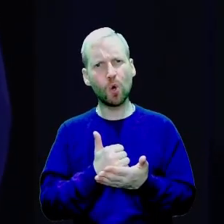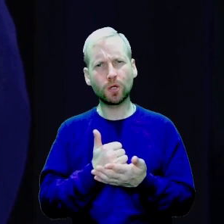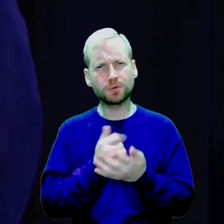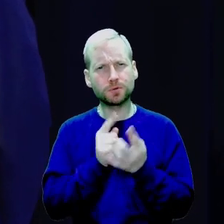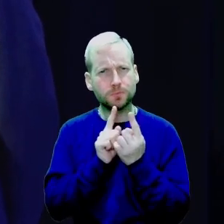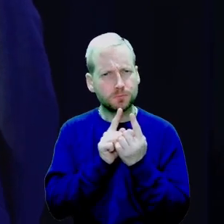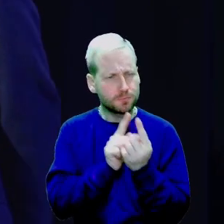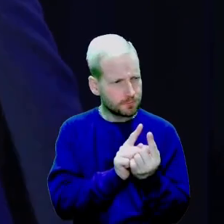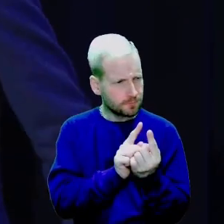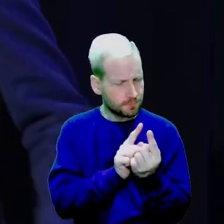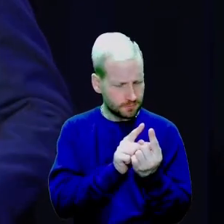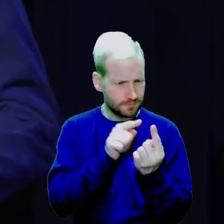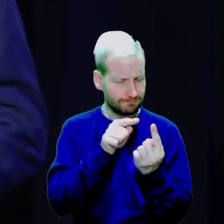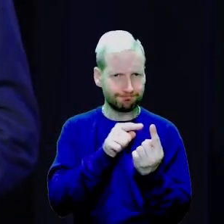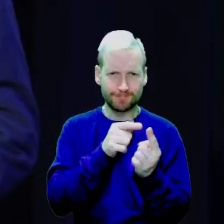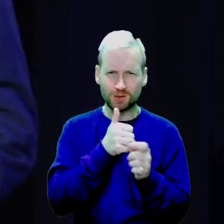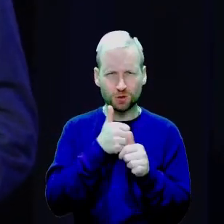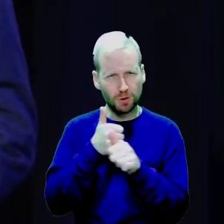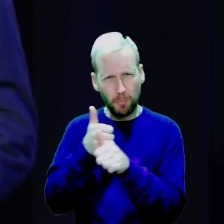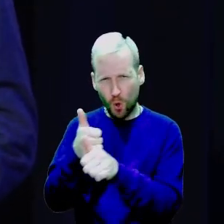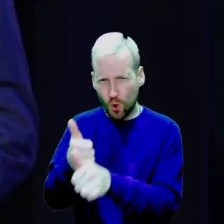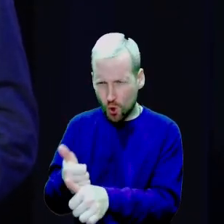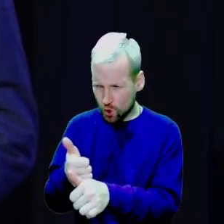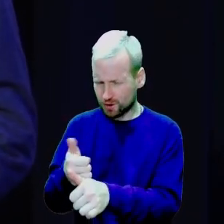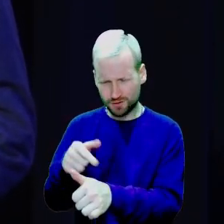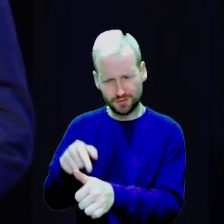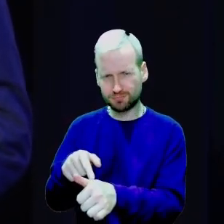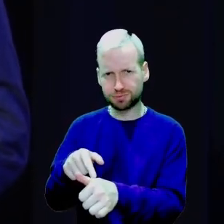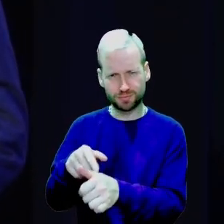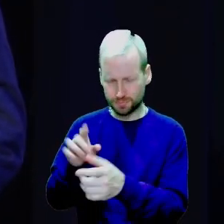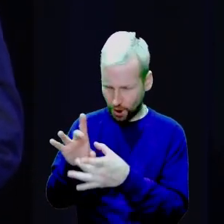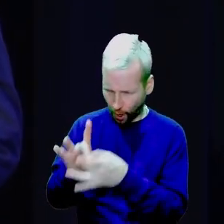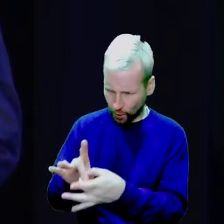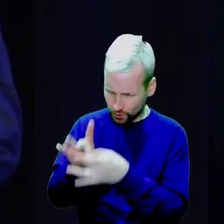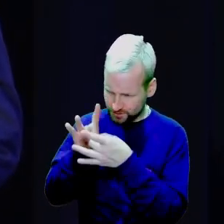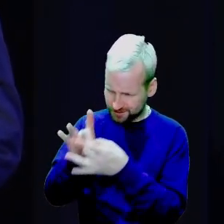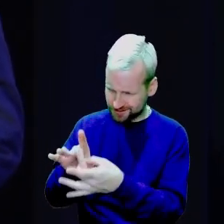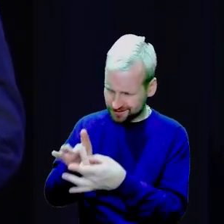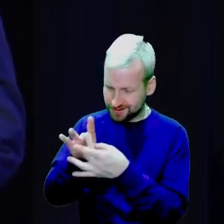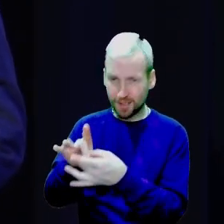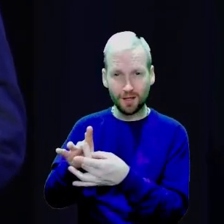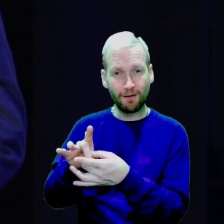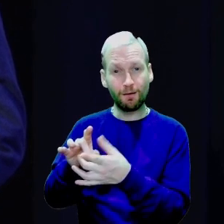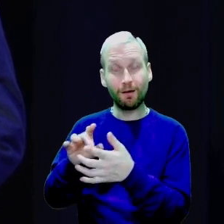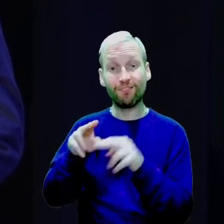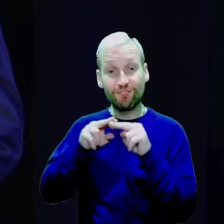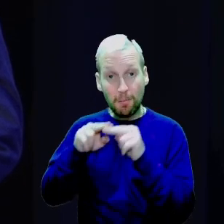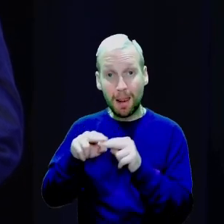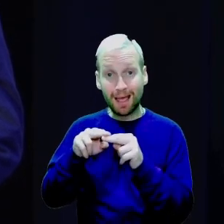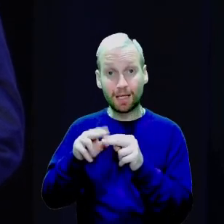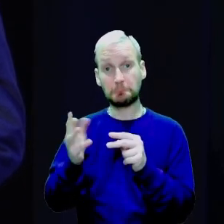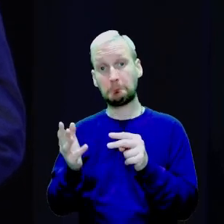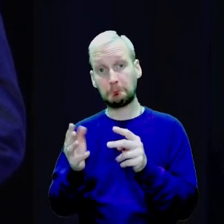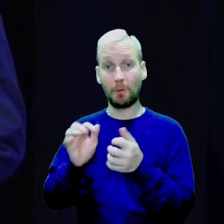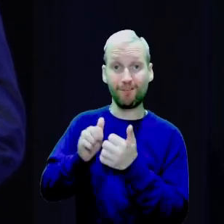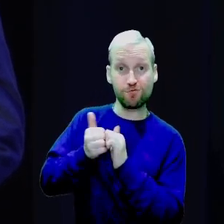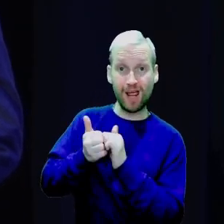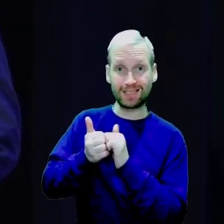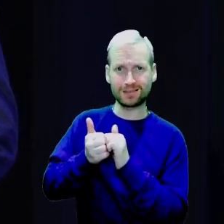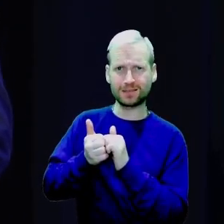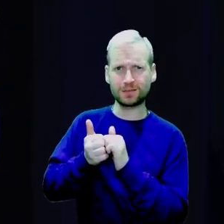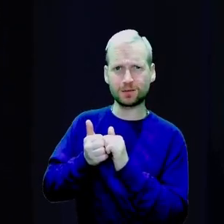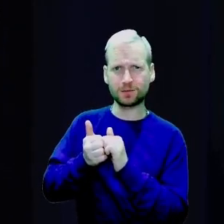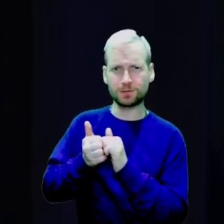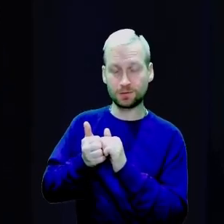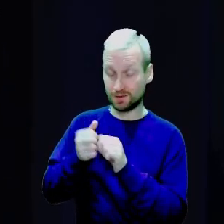provides vital help for those that they're close to, often family members or close friends. But who cares for the